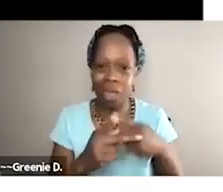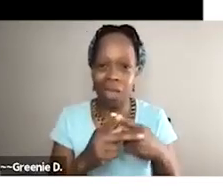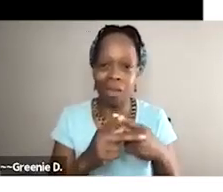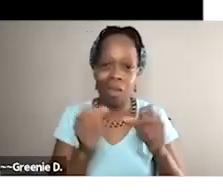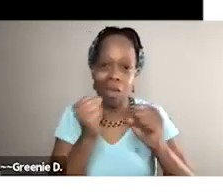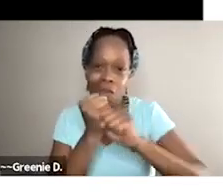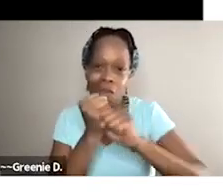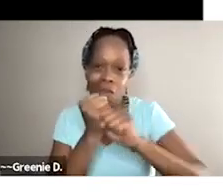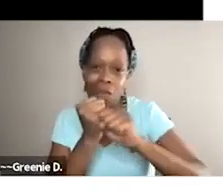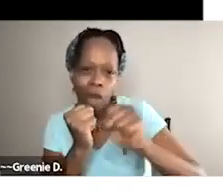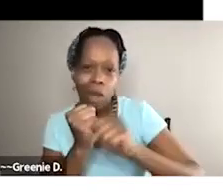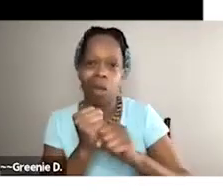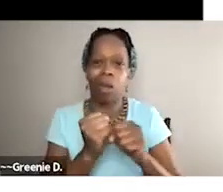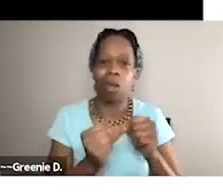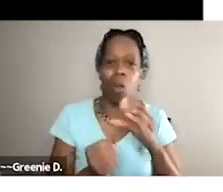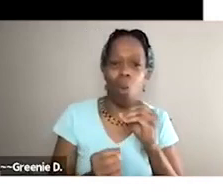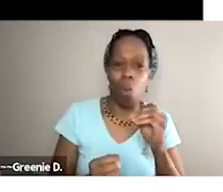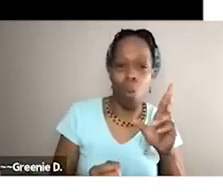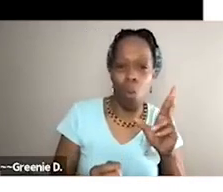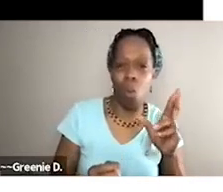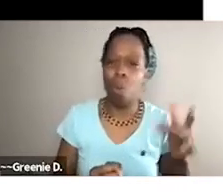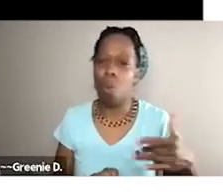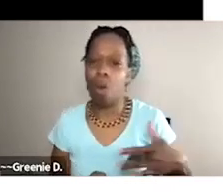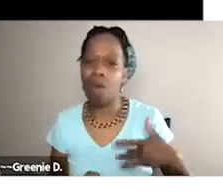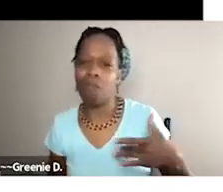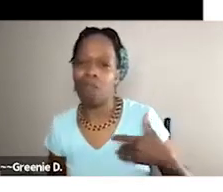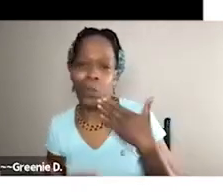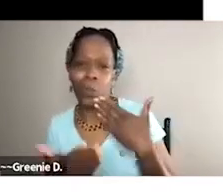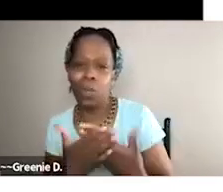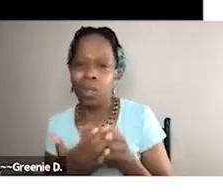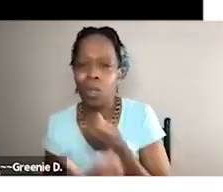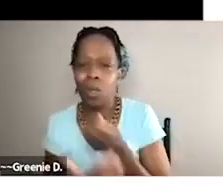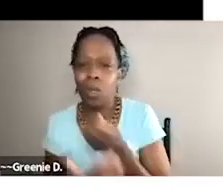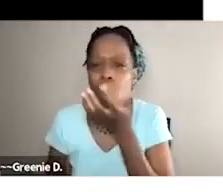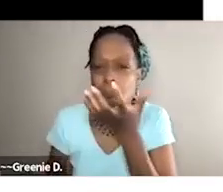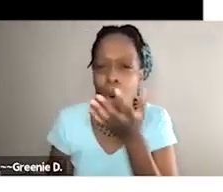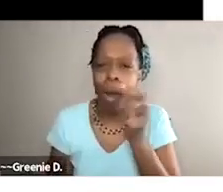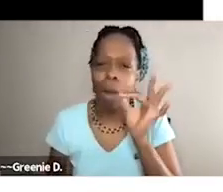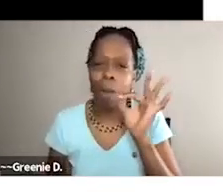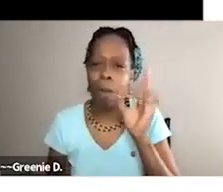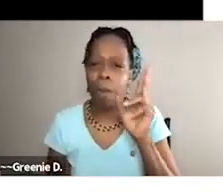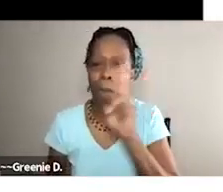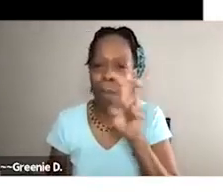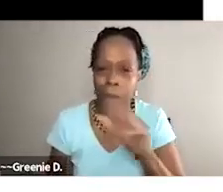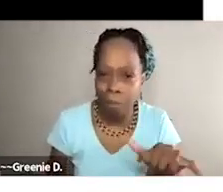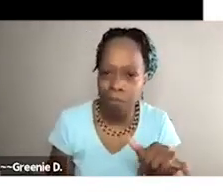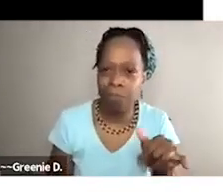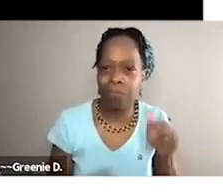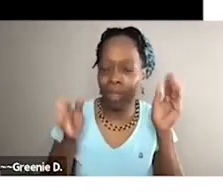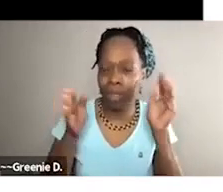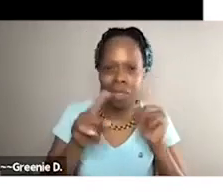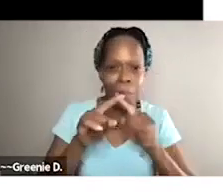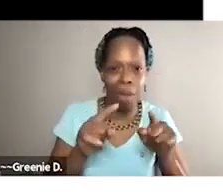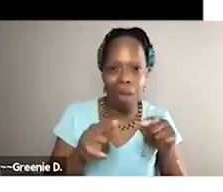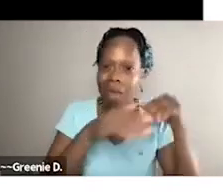for feel good, warm, fuzzy attention. But accessibility is none of that. As Emily said,